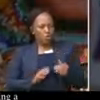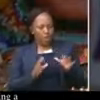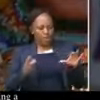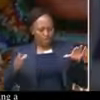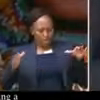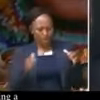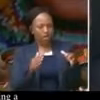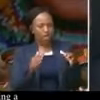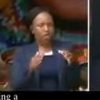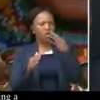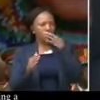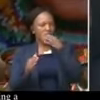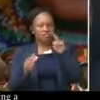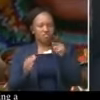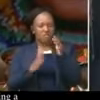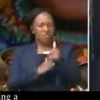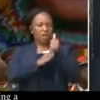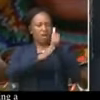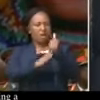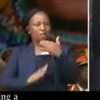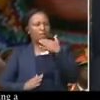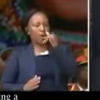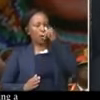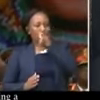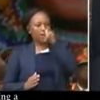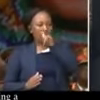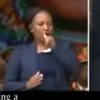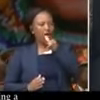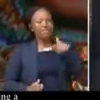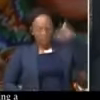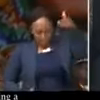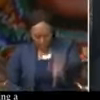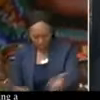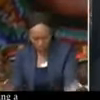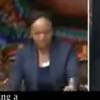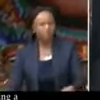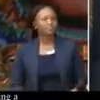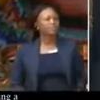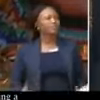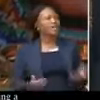said they cannot be led by a criminal, they are here.